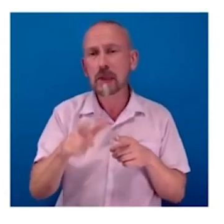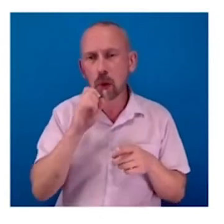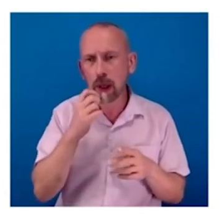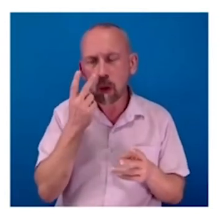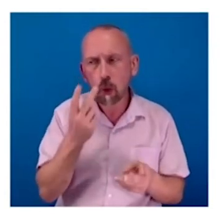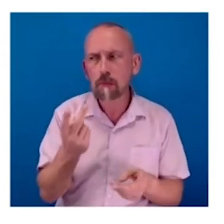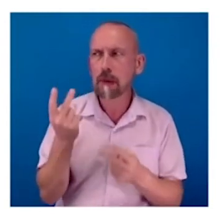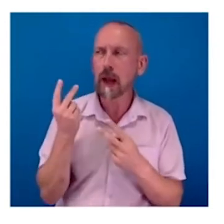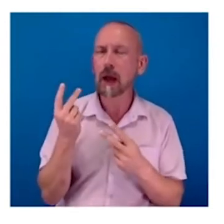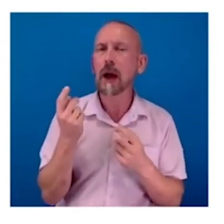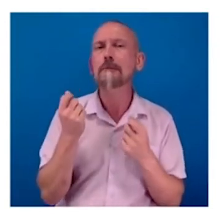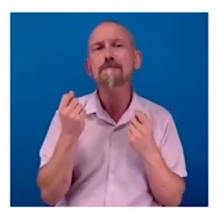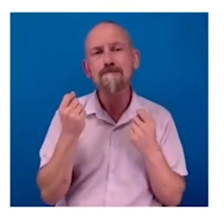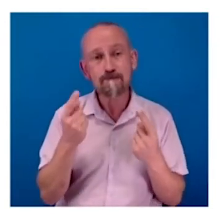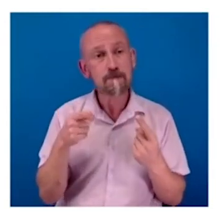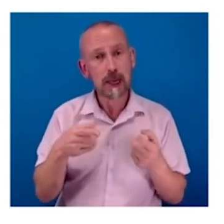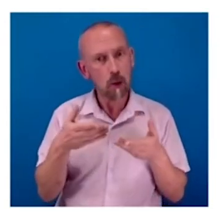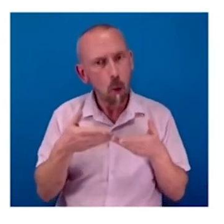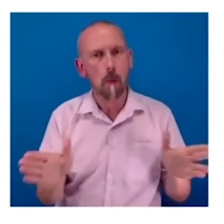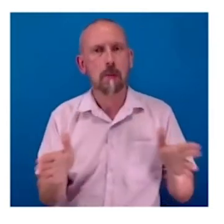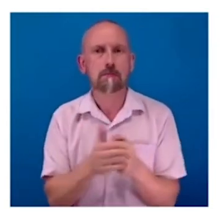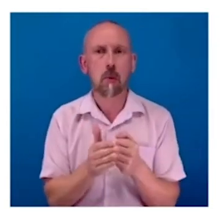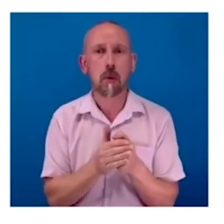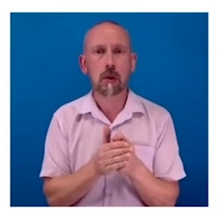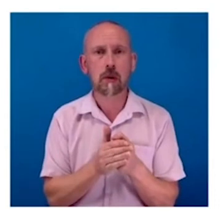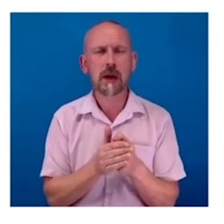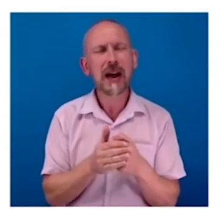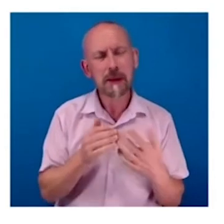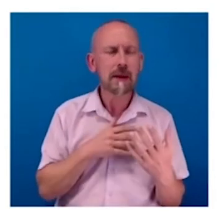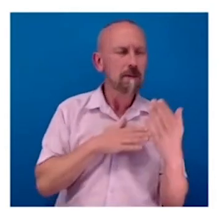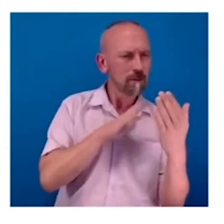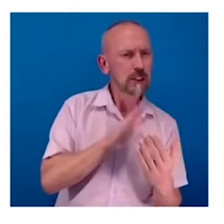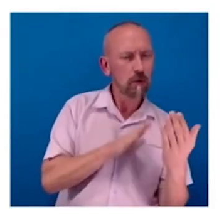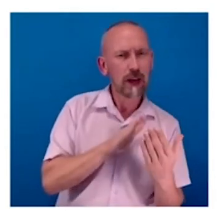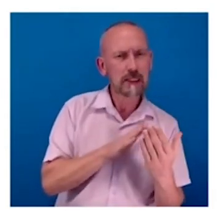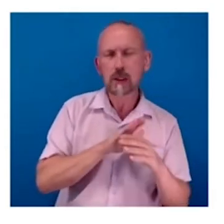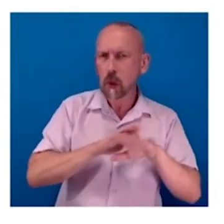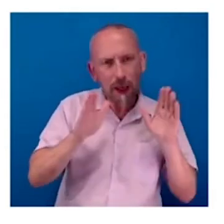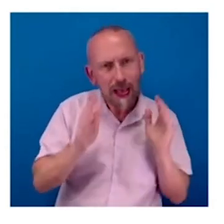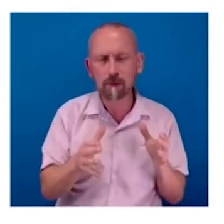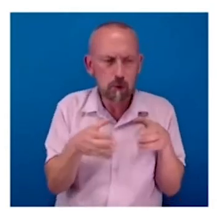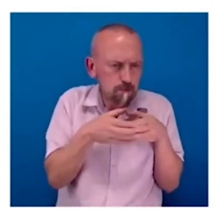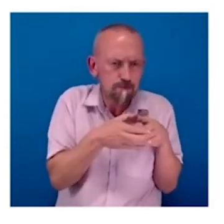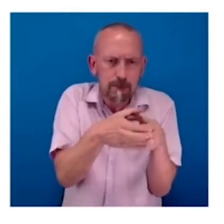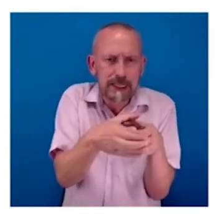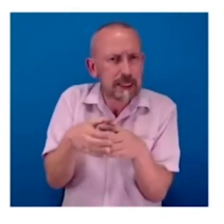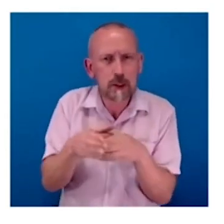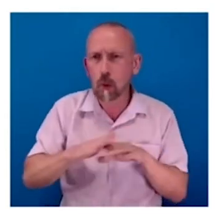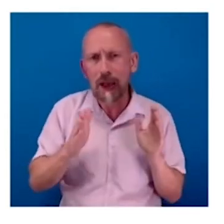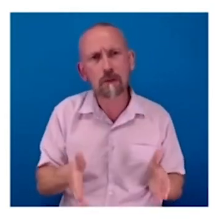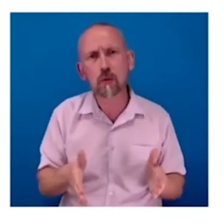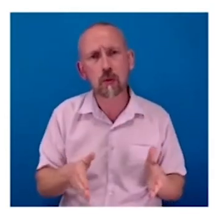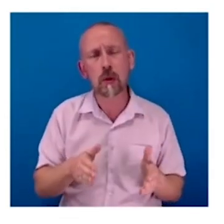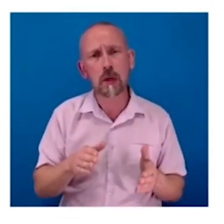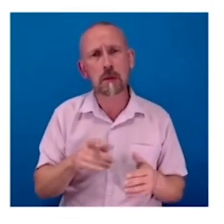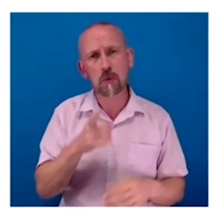and not that the face-to-face has to work that way. There's lots of stuff you can do to avoid that, but I think it's inevitable that I